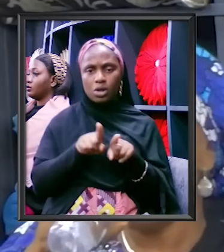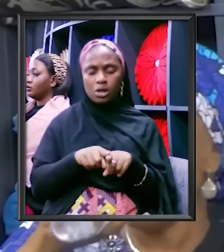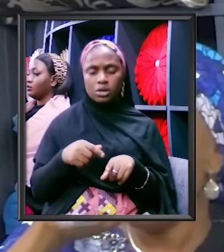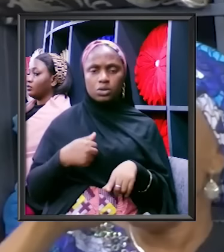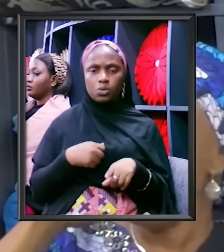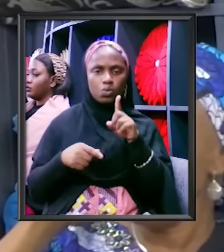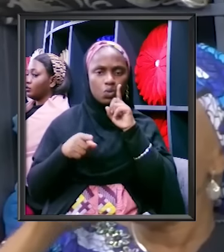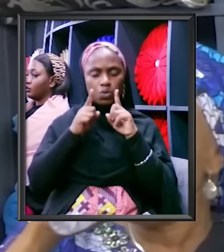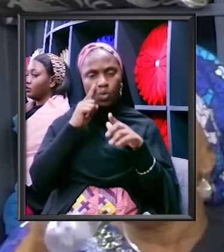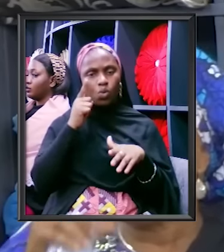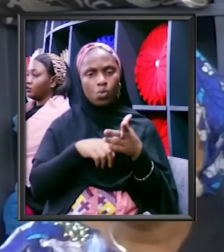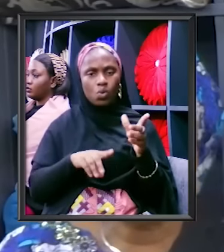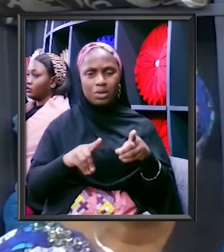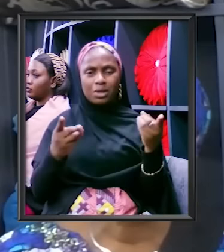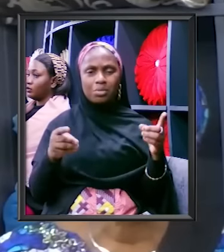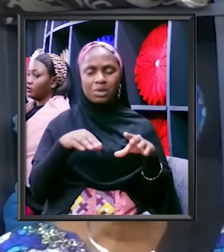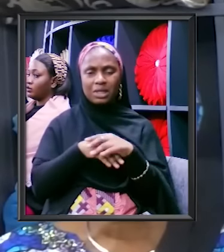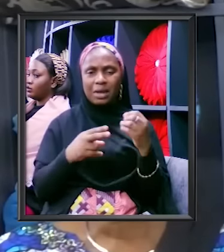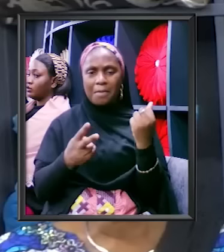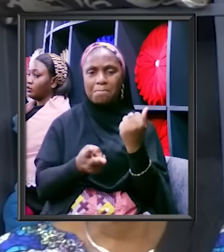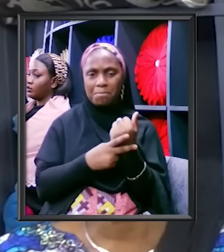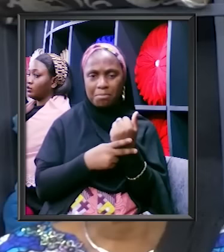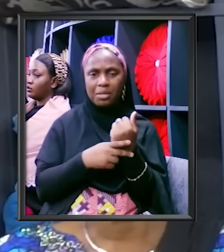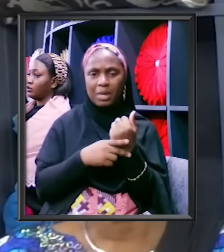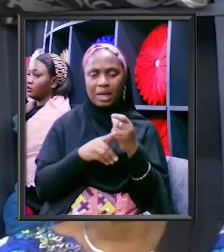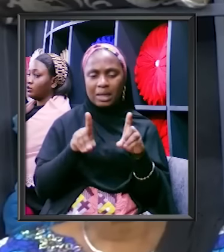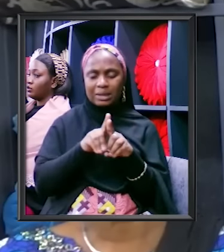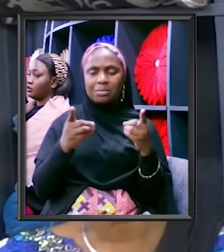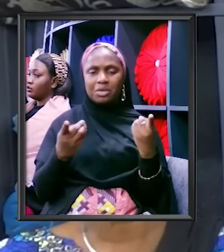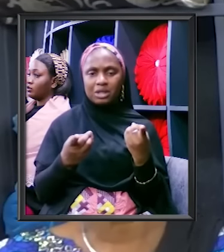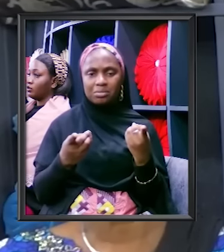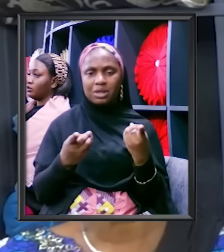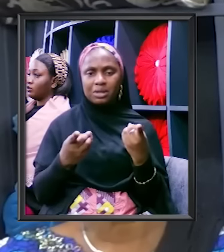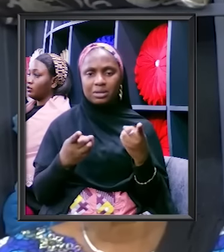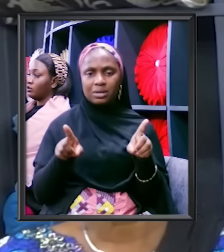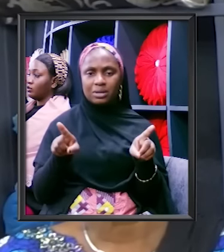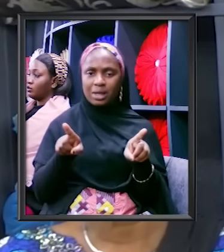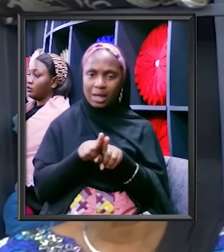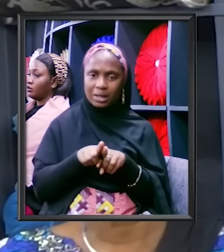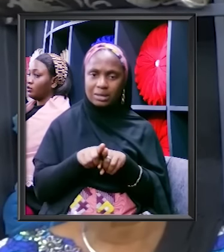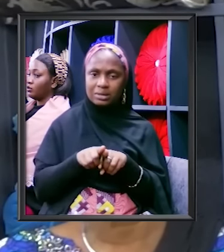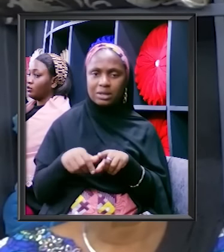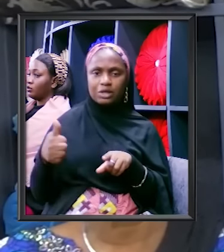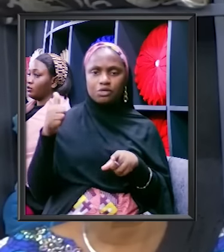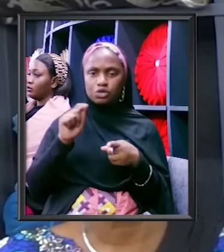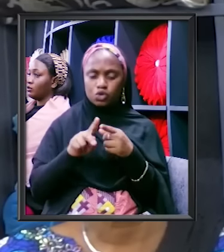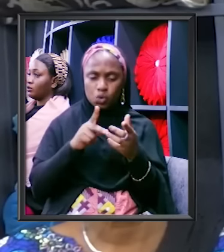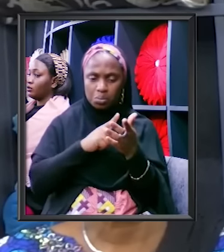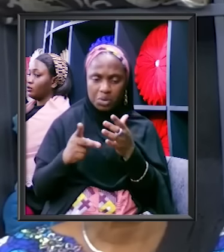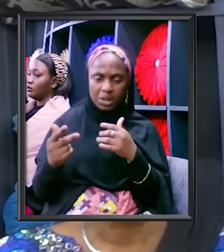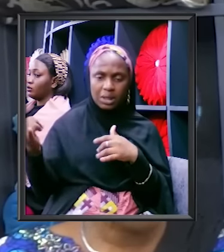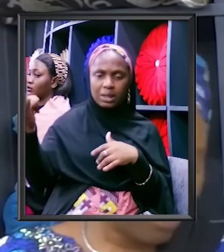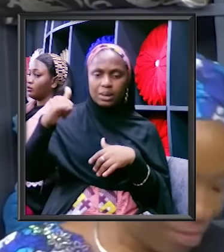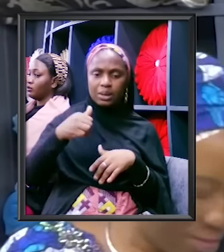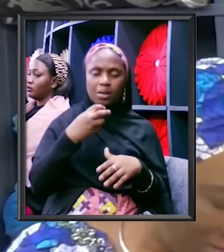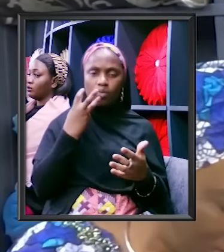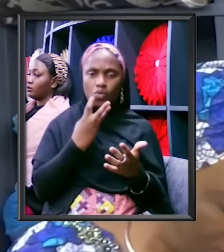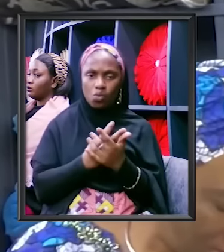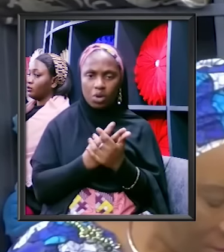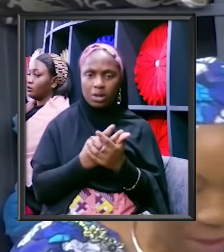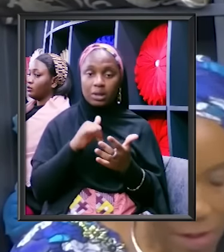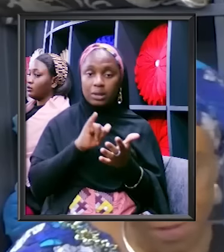talk, waiting they happen for banking industry, for example. As they do know they pay them well. Like make some of them they do all these